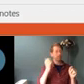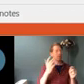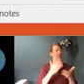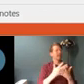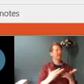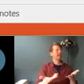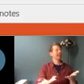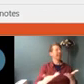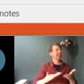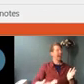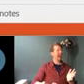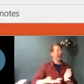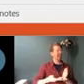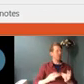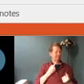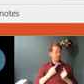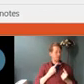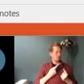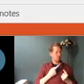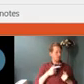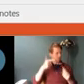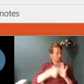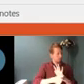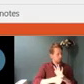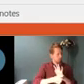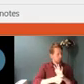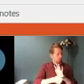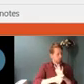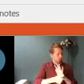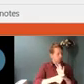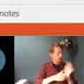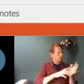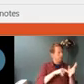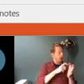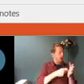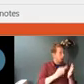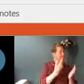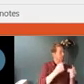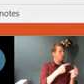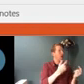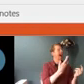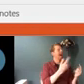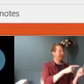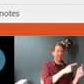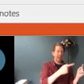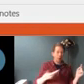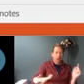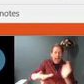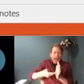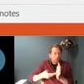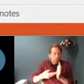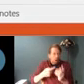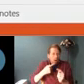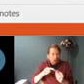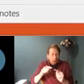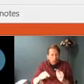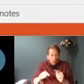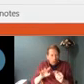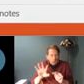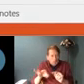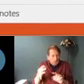gives us, an extra edge. We have much more information from the same markers, And by this, we actually gain a lot of